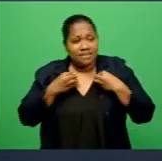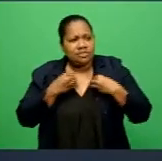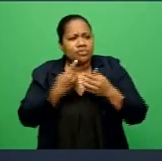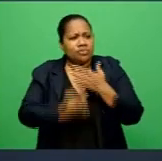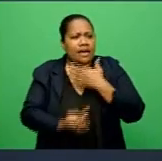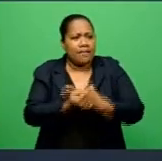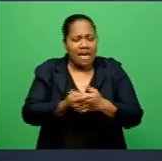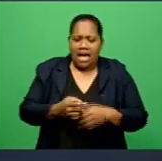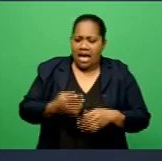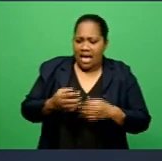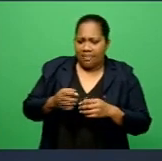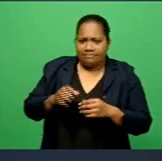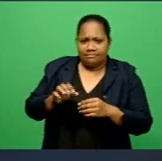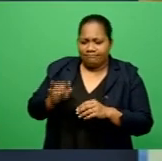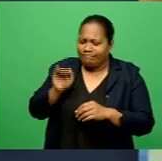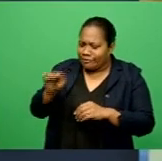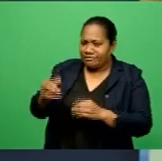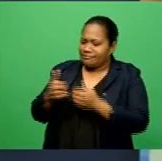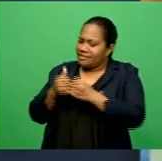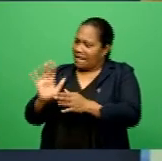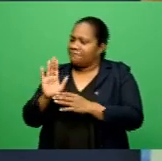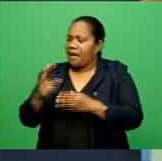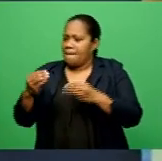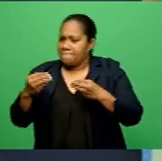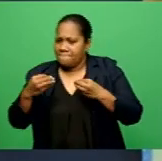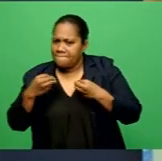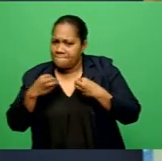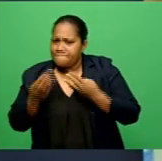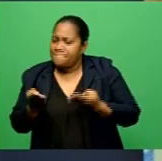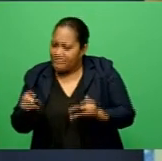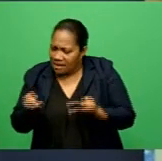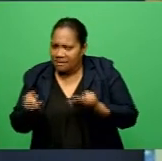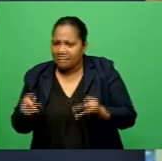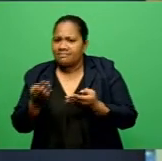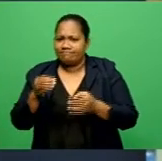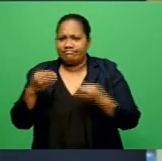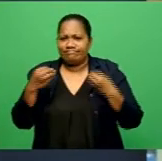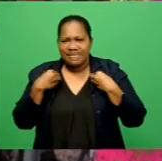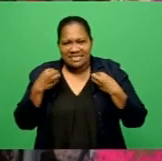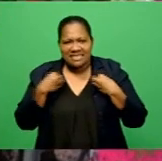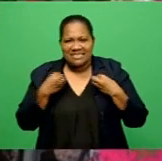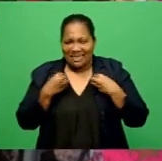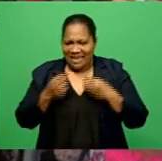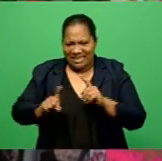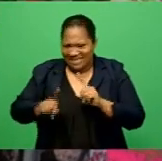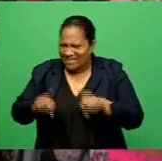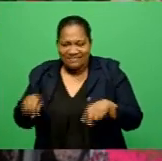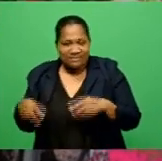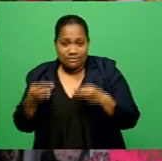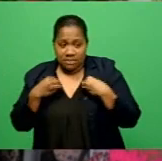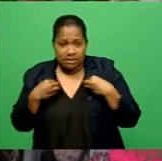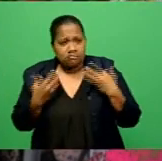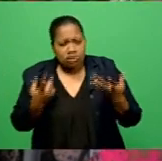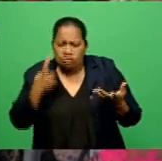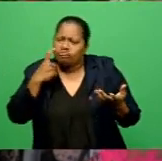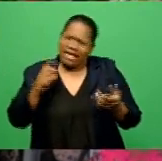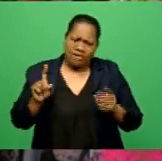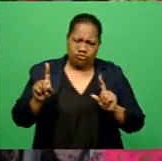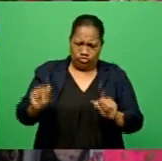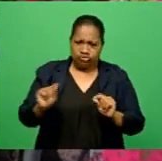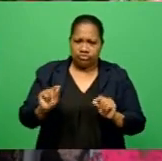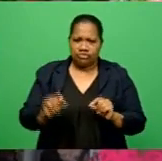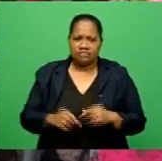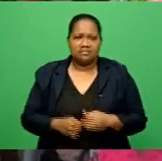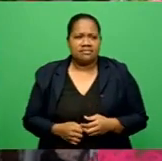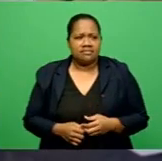start their baking business, their cookie business, and also their scrunchie business. So trying to do it so that it can be like a